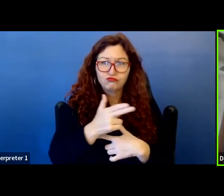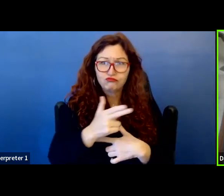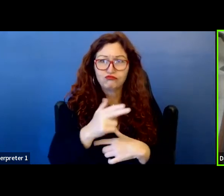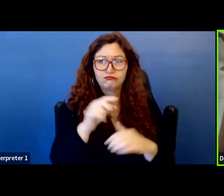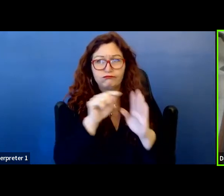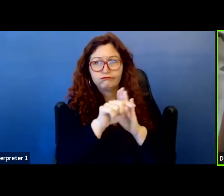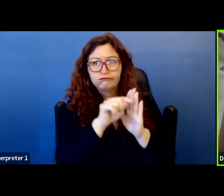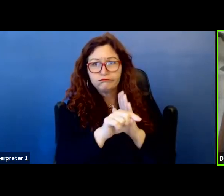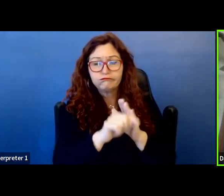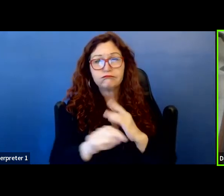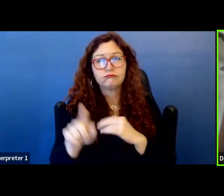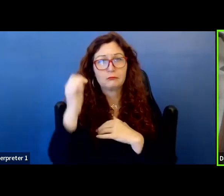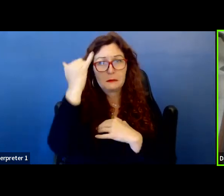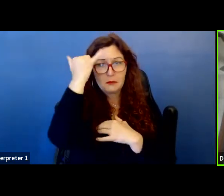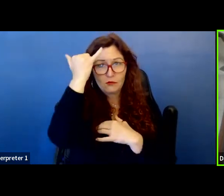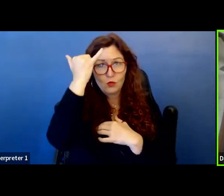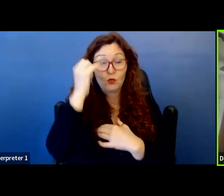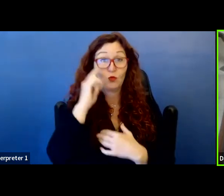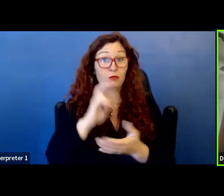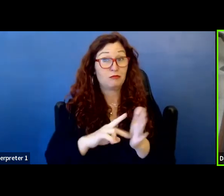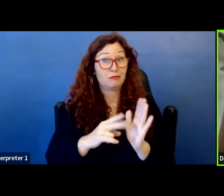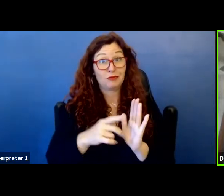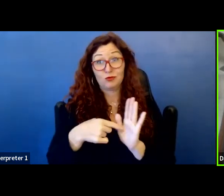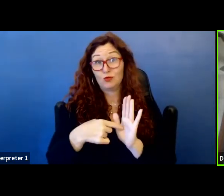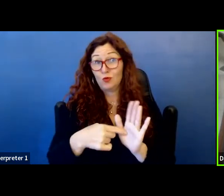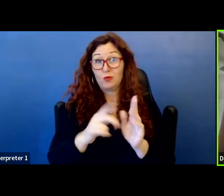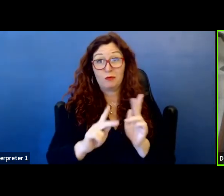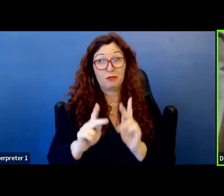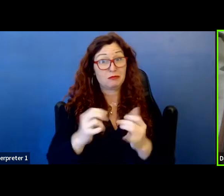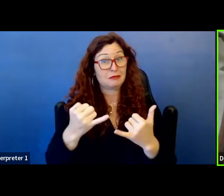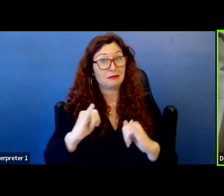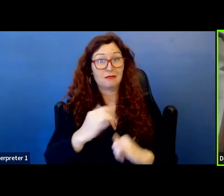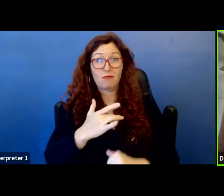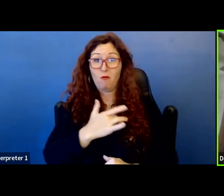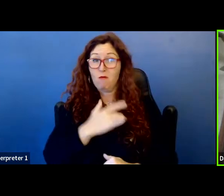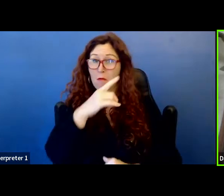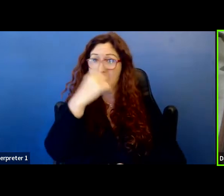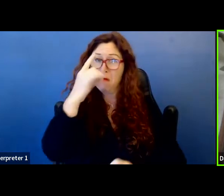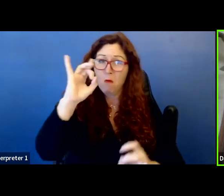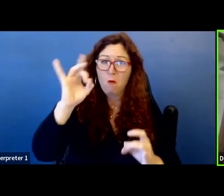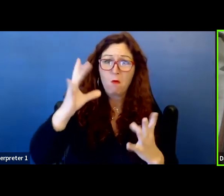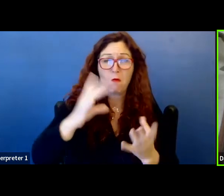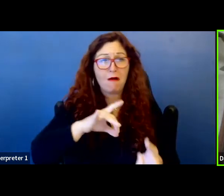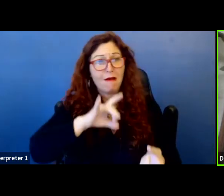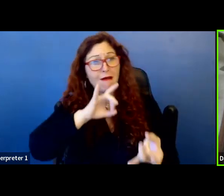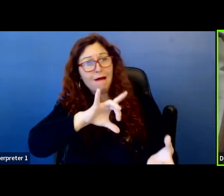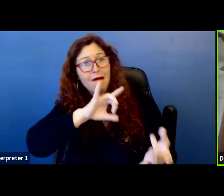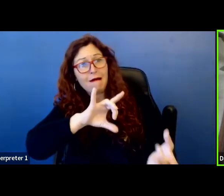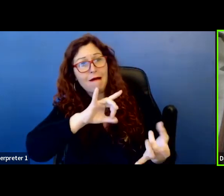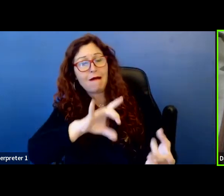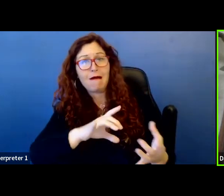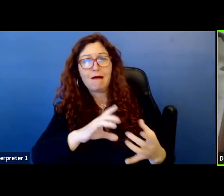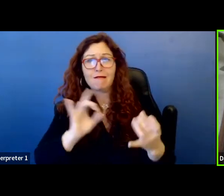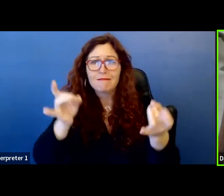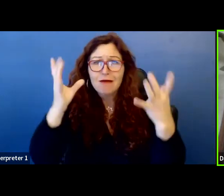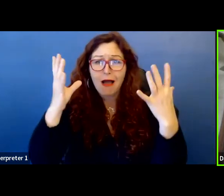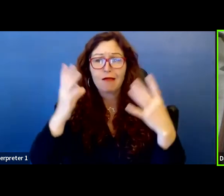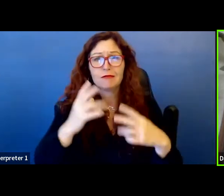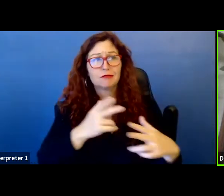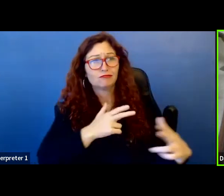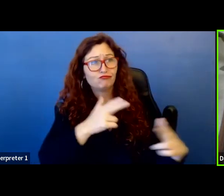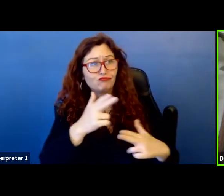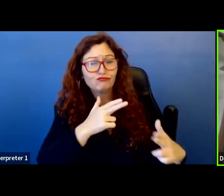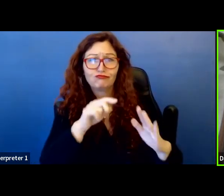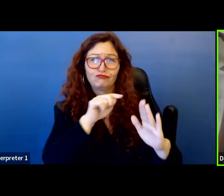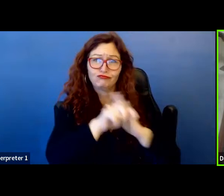alive and well and that it permeates our society to such an extent that it all too frequently manifests itself in this physical and violent way